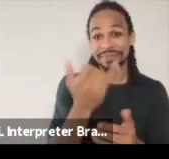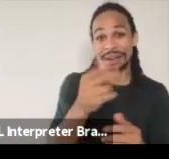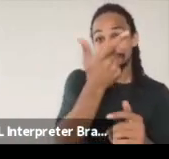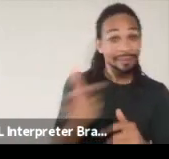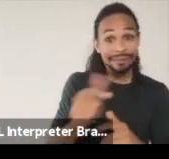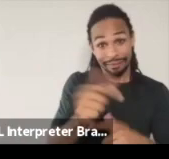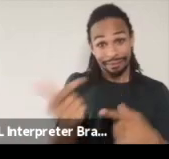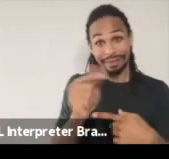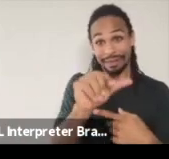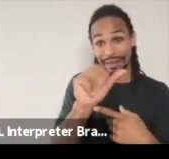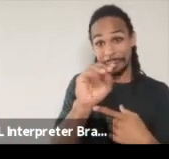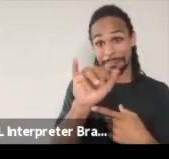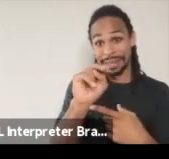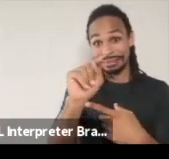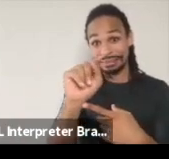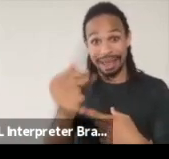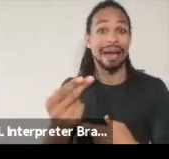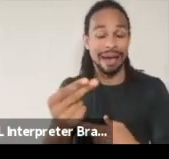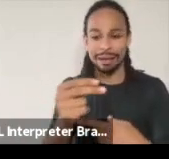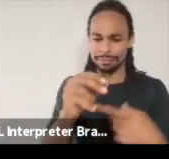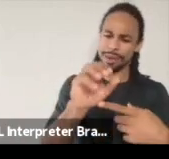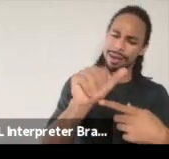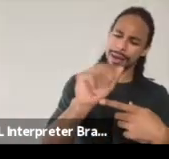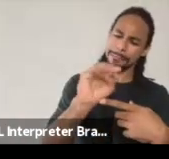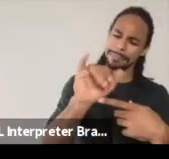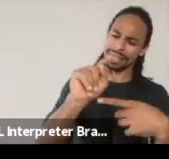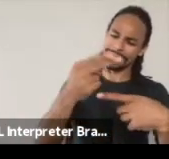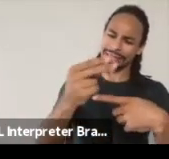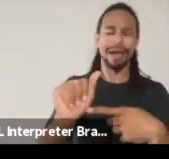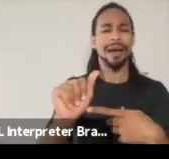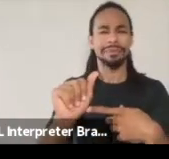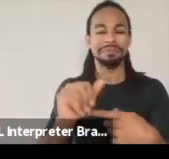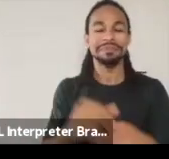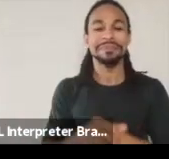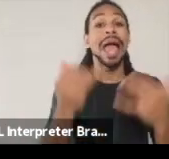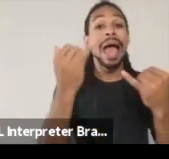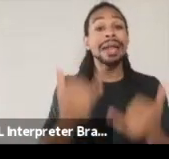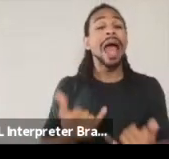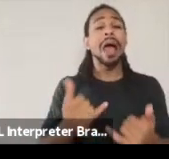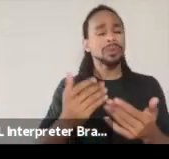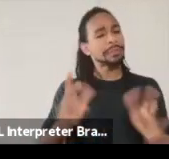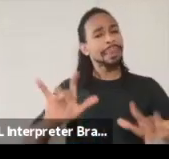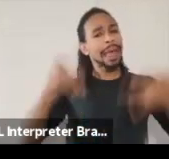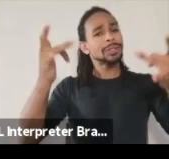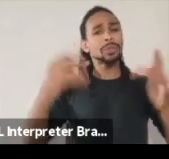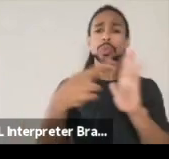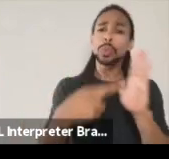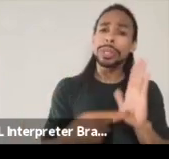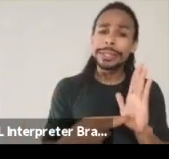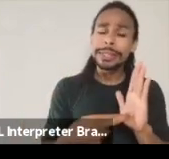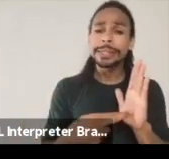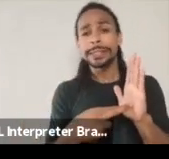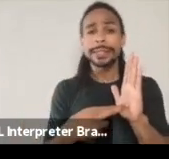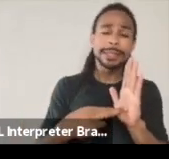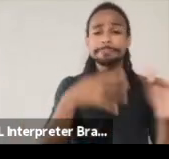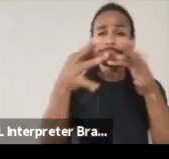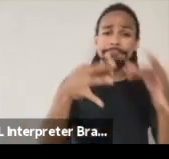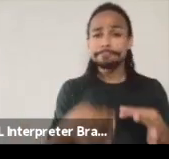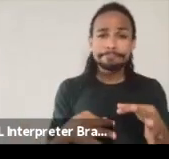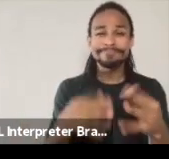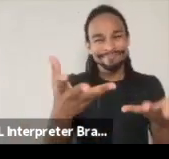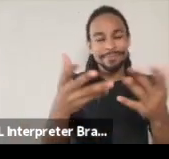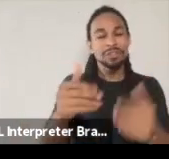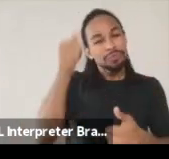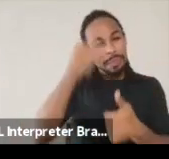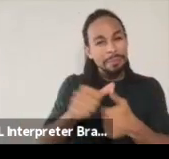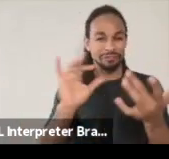I'll turn it over to you to say more. Thank you. I'm just going to do some light housekeeping. Obviously, again, in a virtual space, there's not too much that we have to